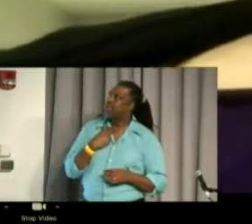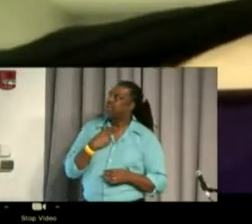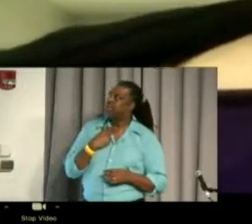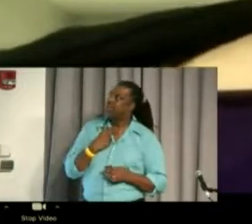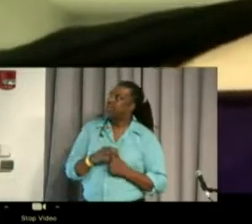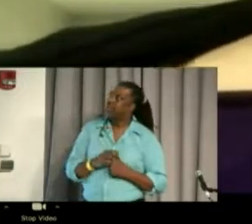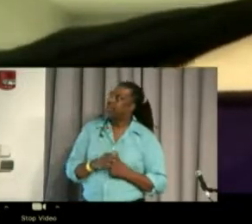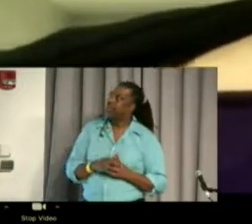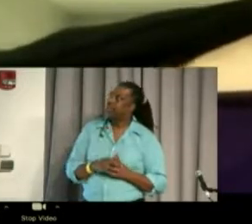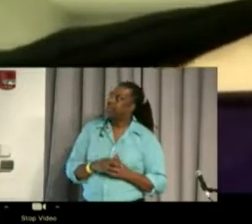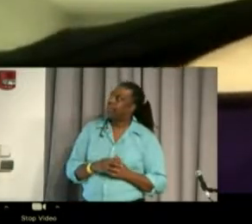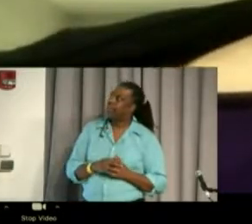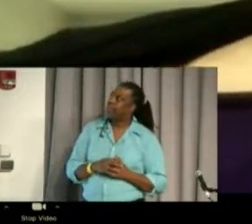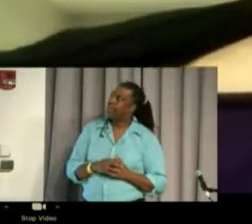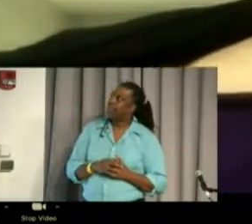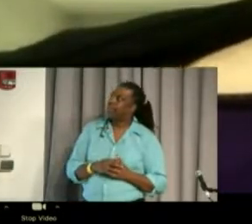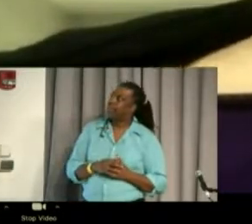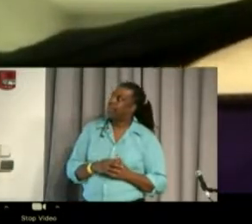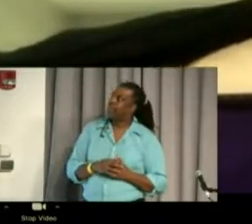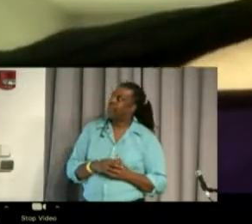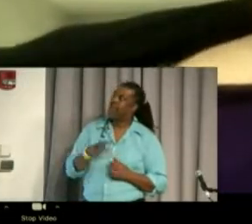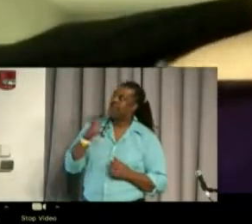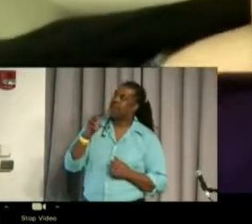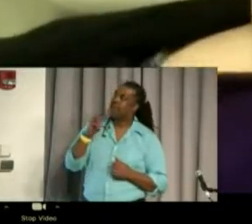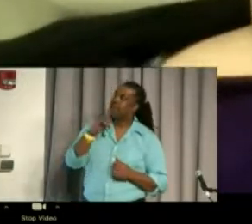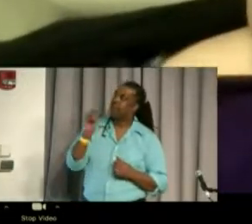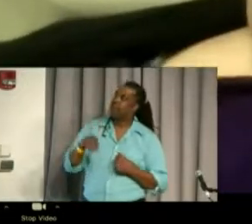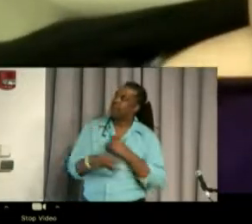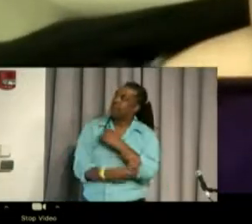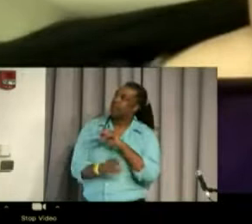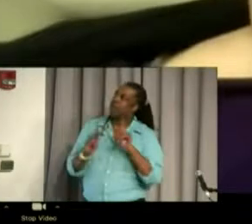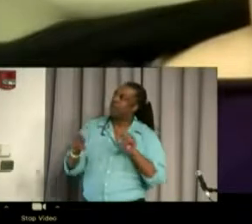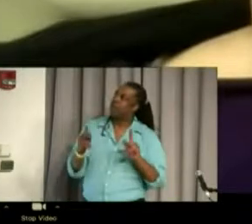below poverty, 50% were living in Superfund host sites.